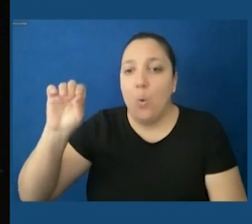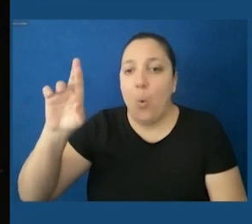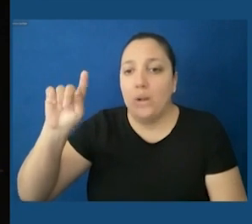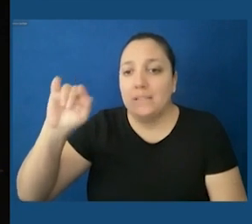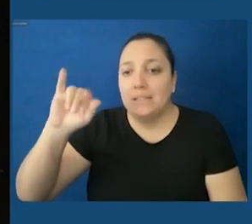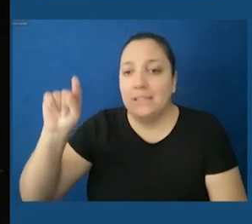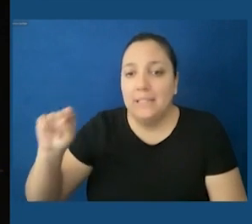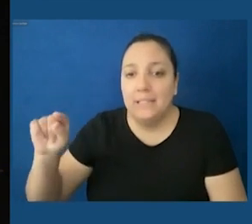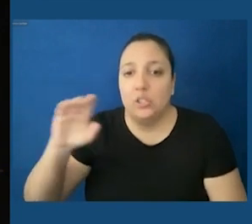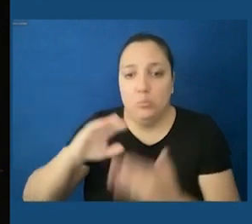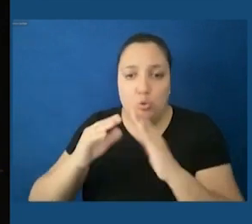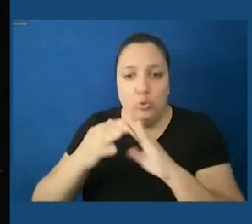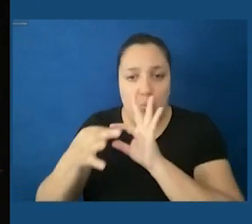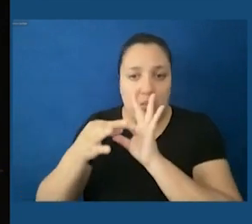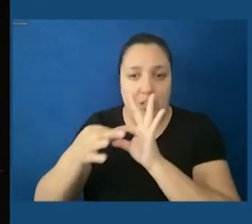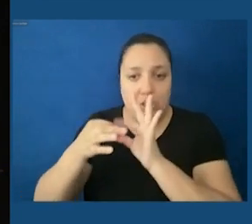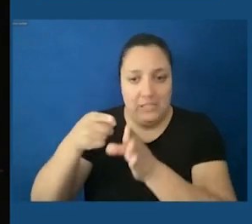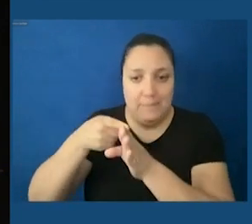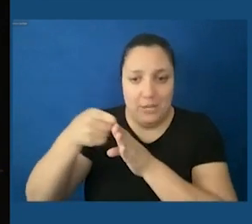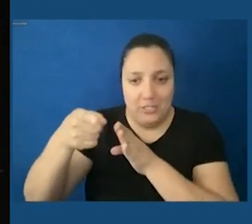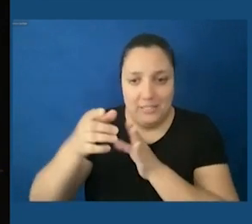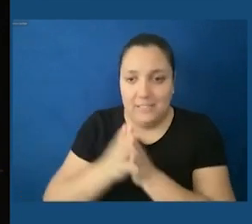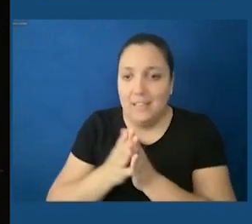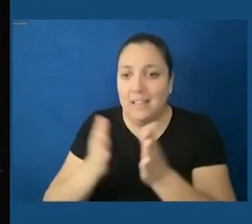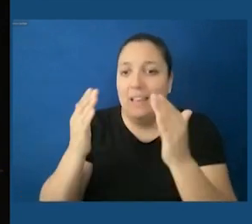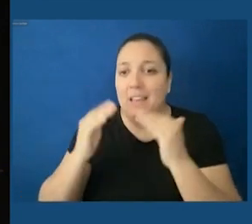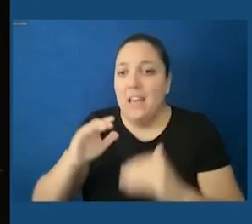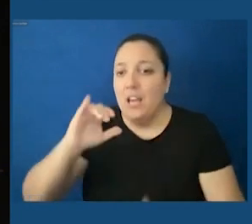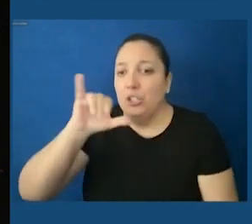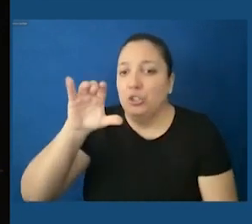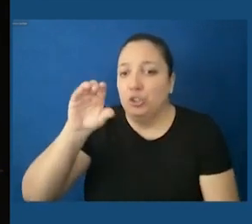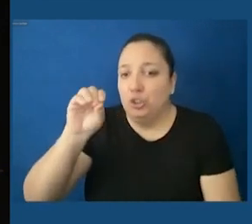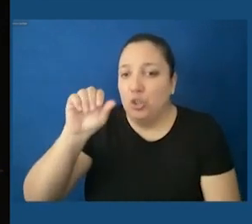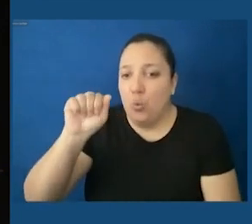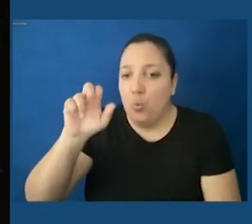Joan, I'm going to screw up your last name, but